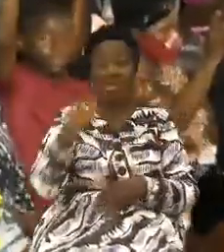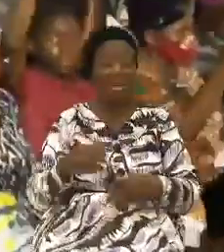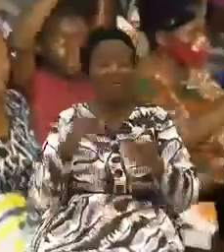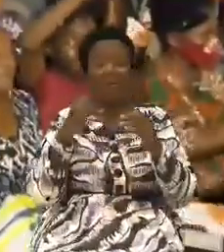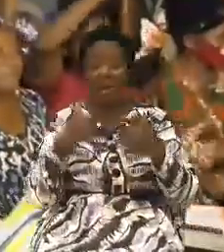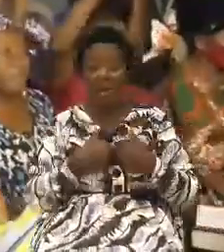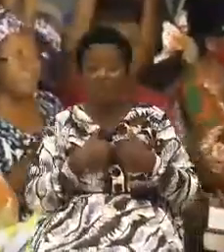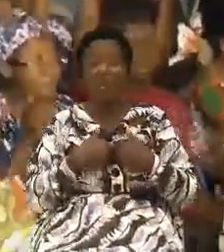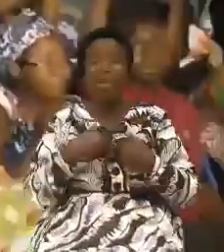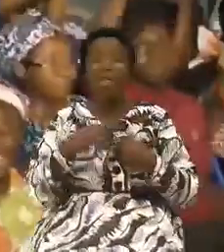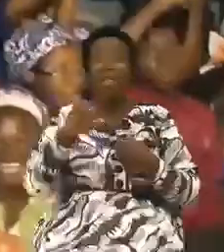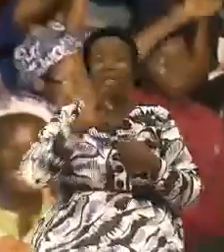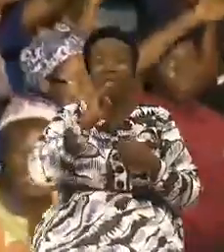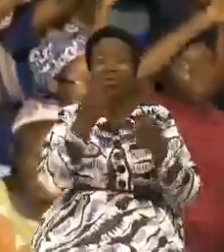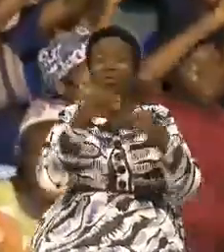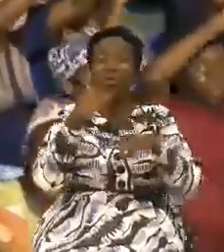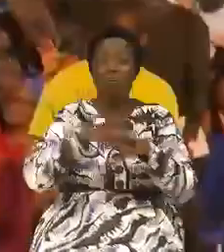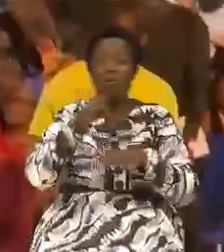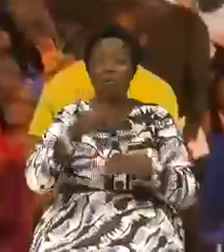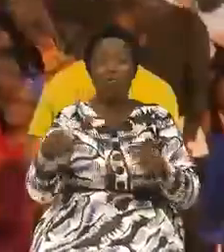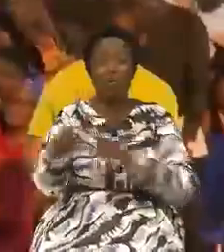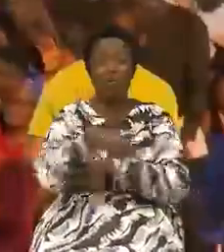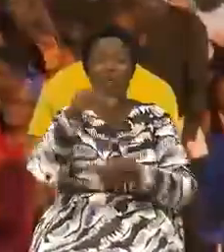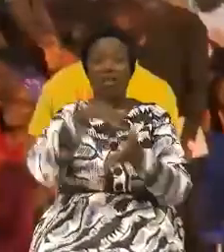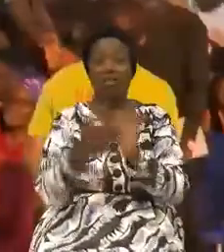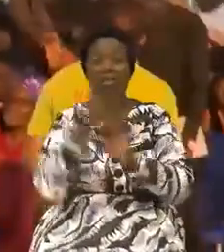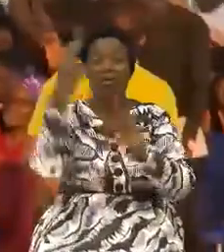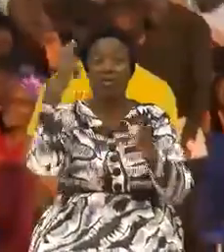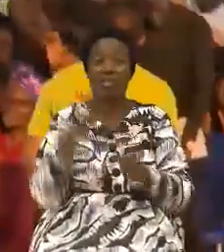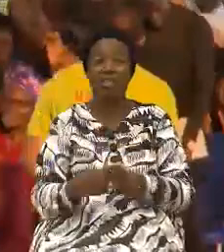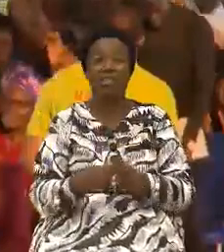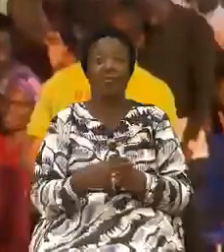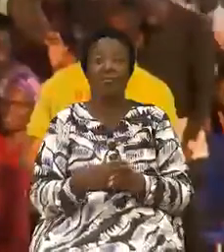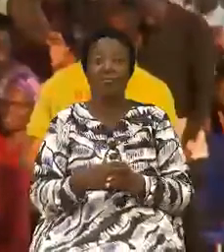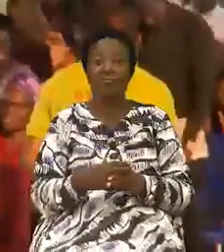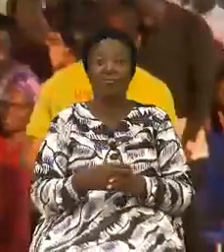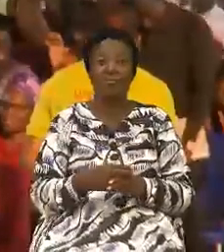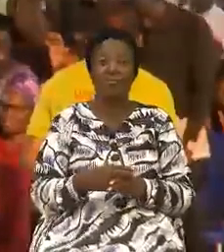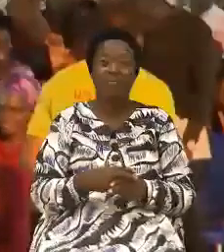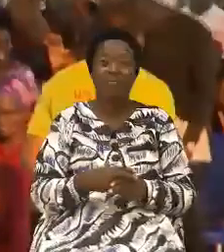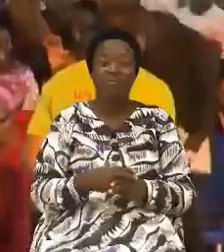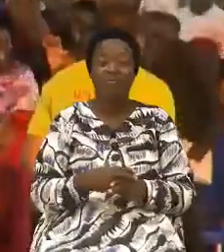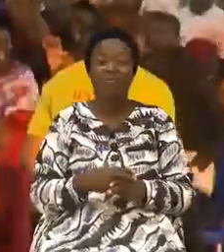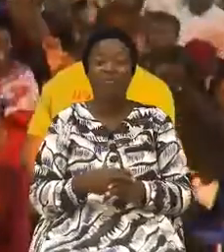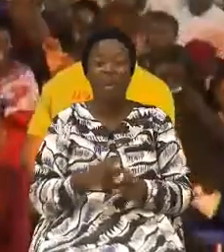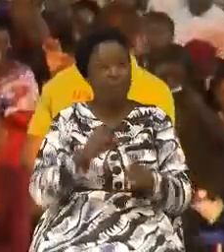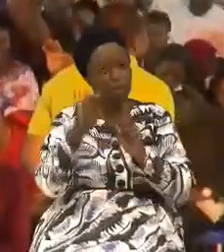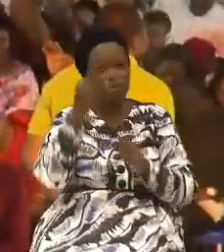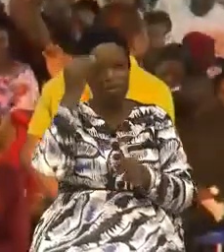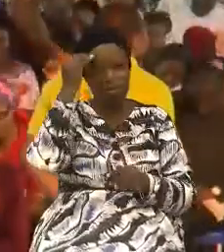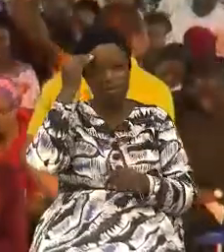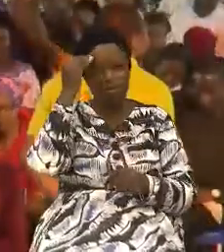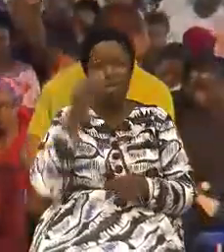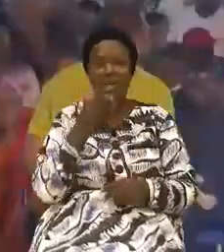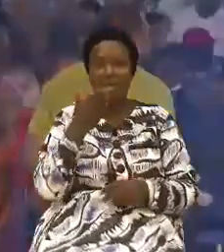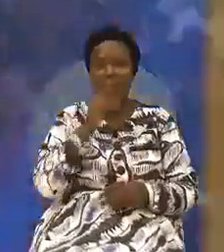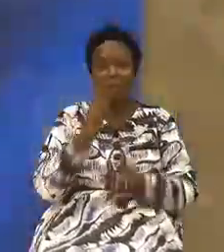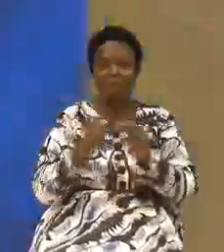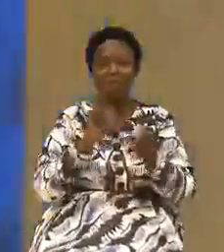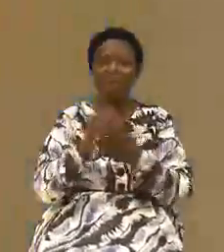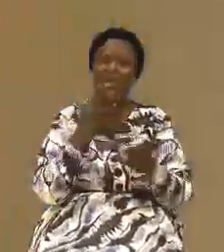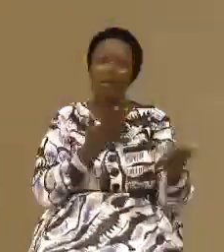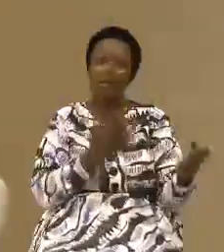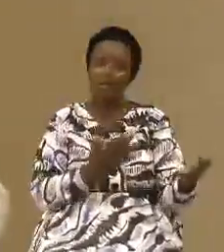coming upon you today in Jesus' name. But you know, there are the people that are